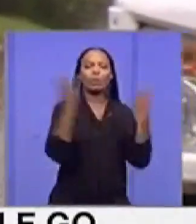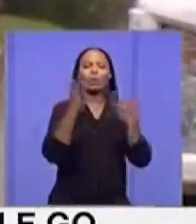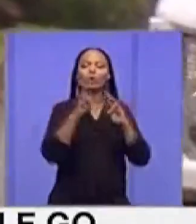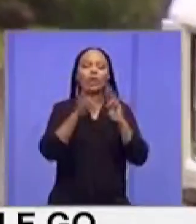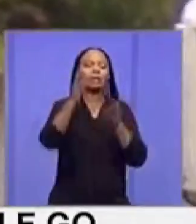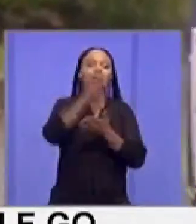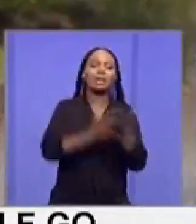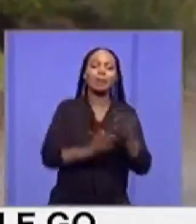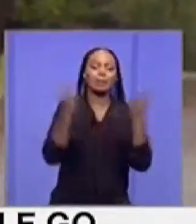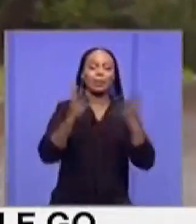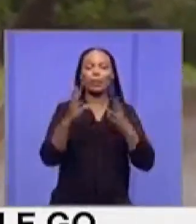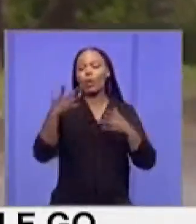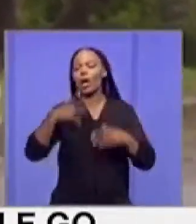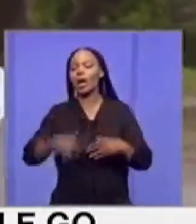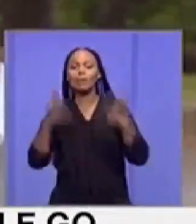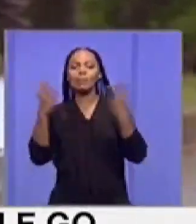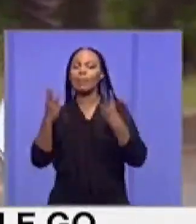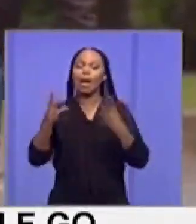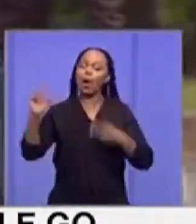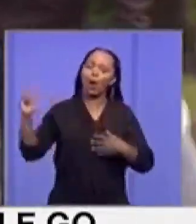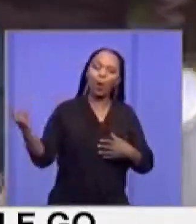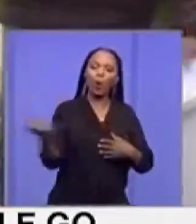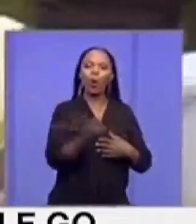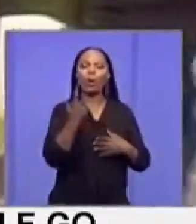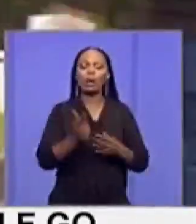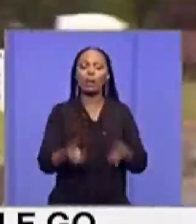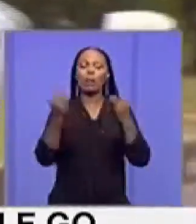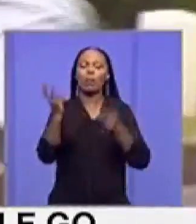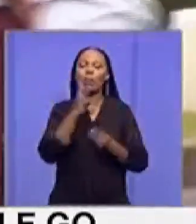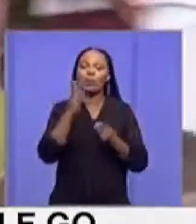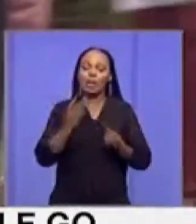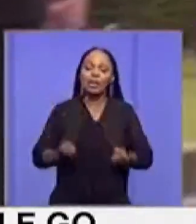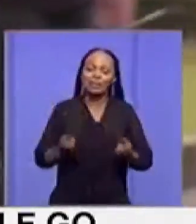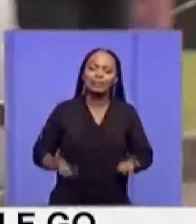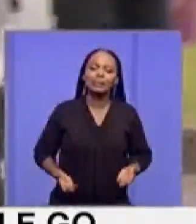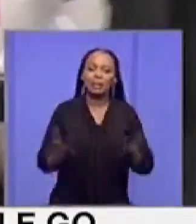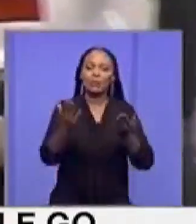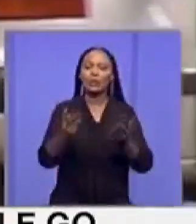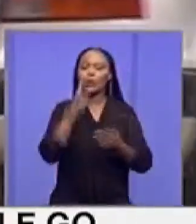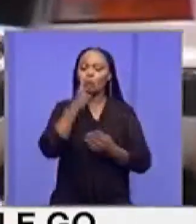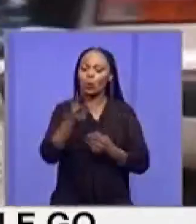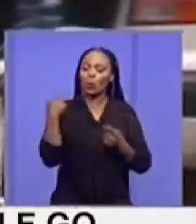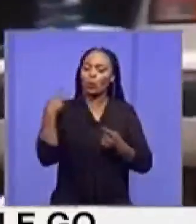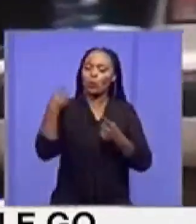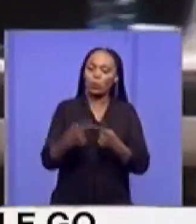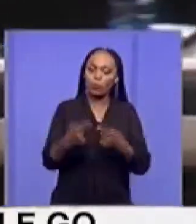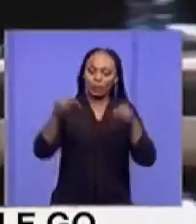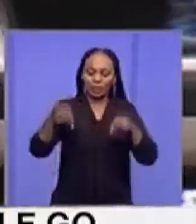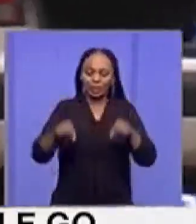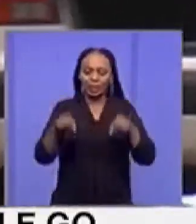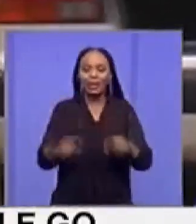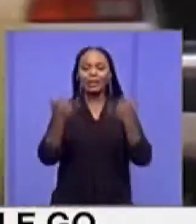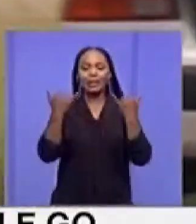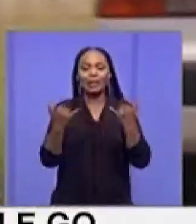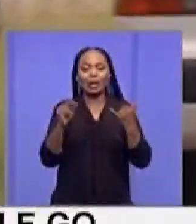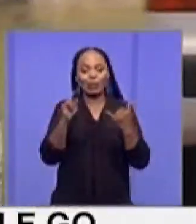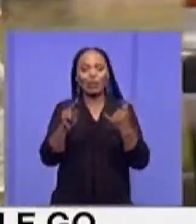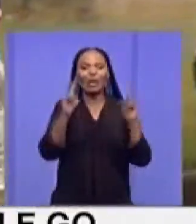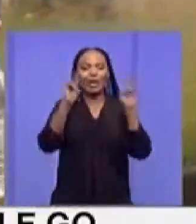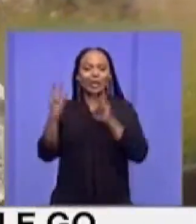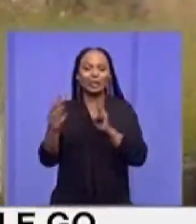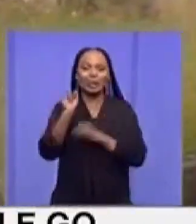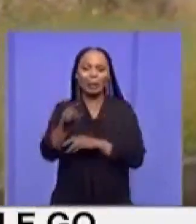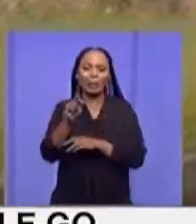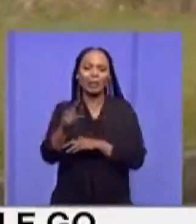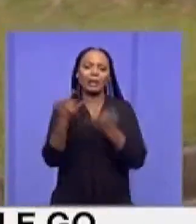people or other people, everybody, and you look at where we are now, it is on those bases